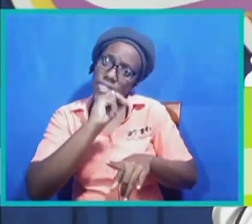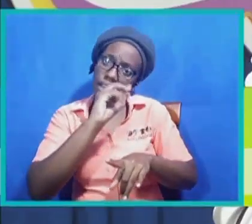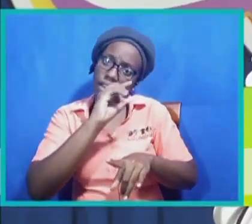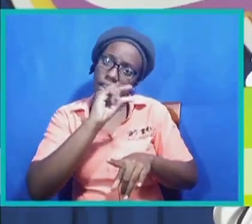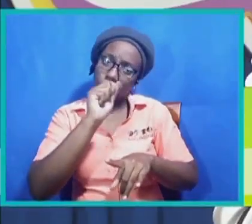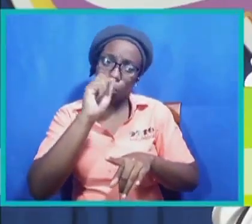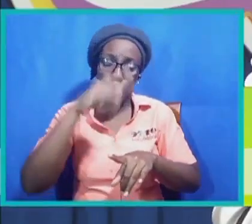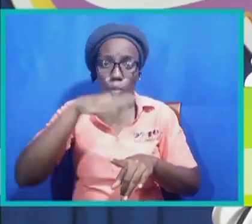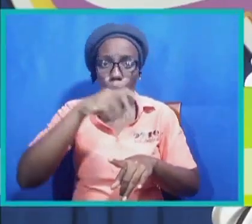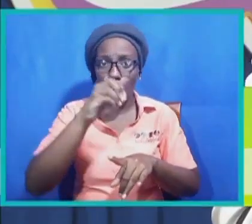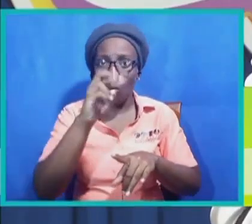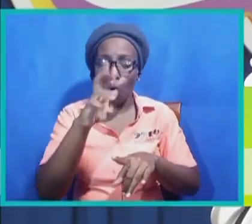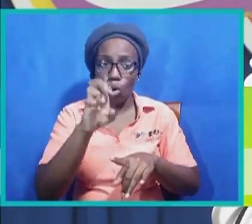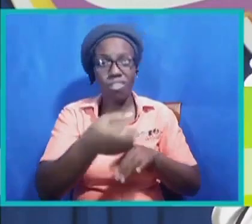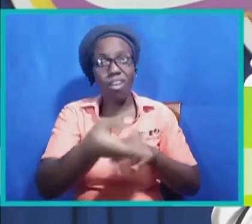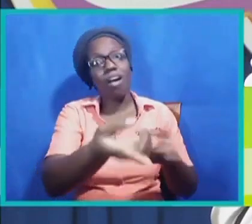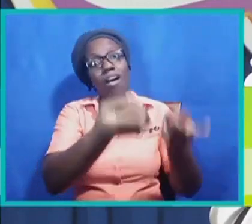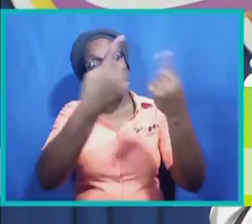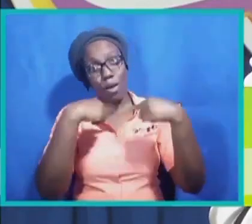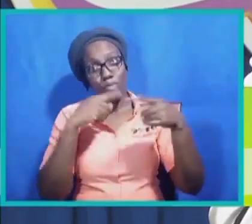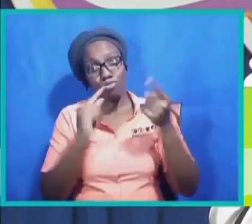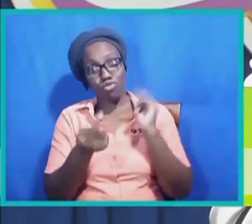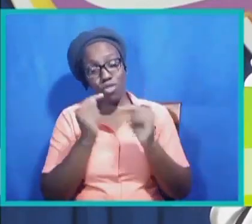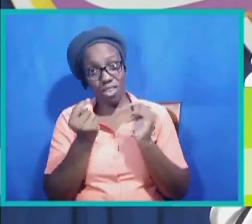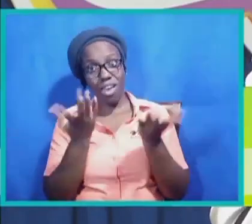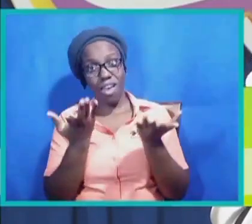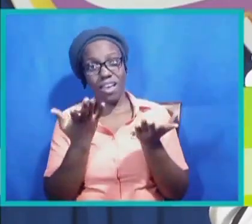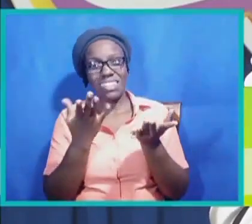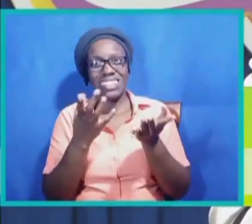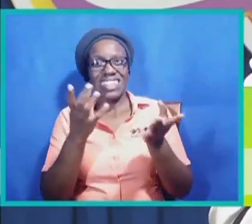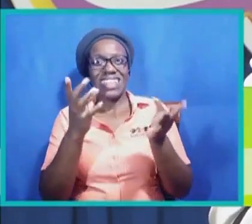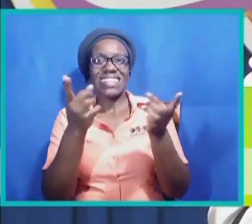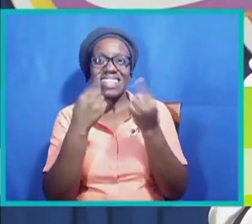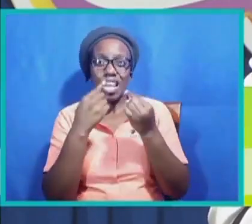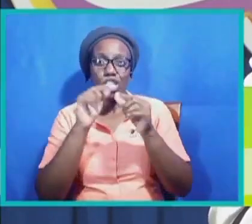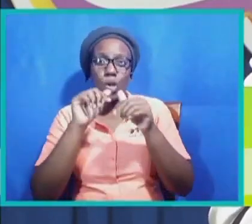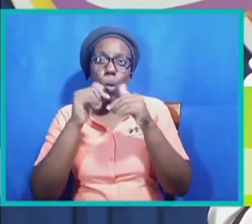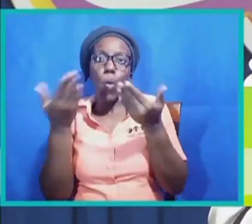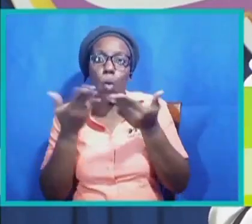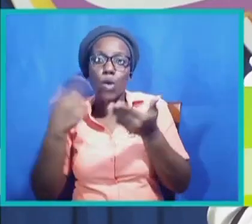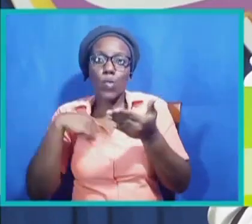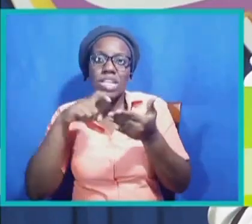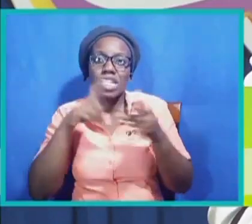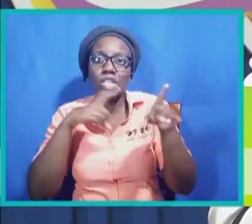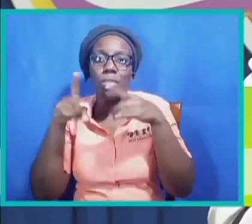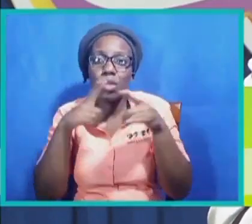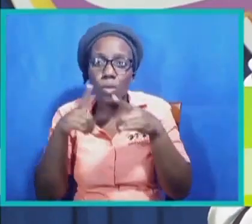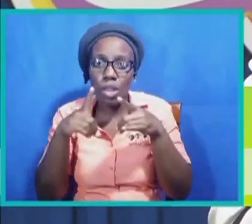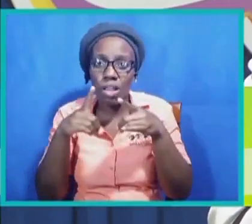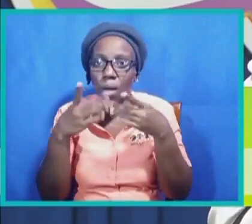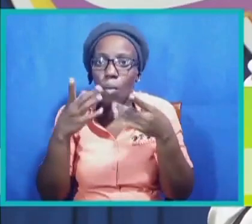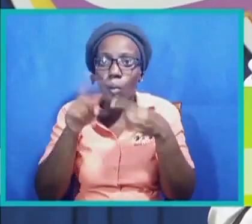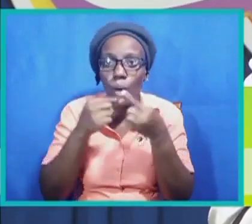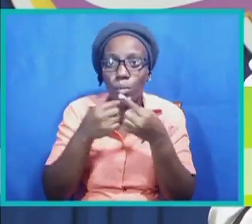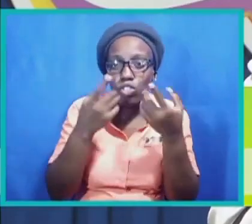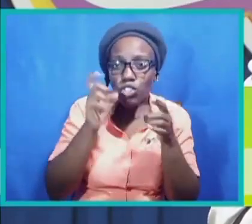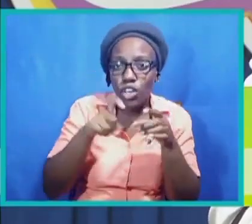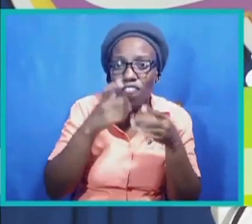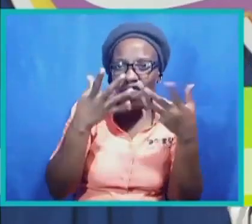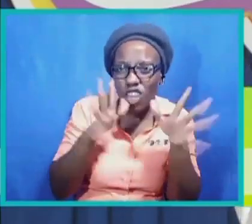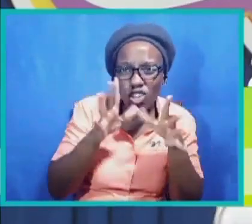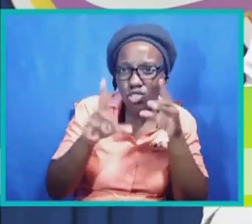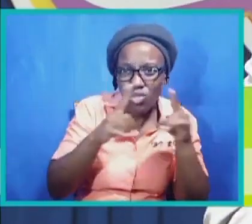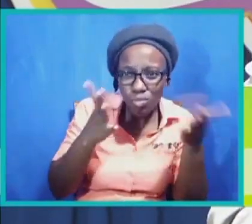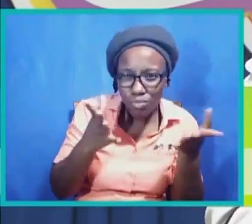Dr. Paul. I'm leaving that alone. I'm going to talk about assessment and the question about not being driven by